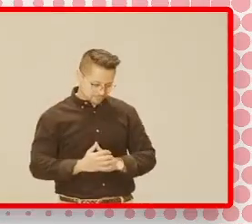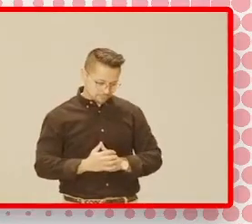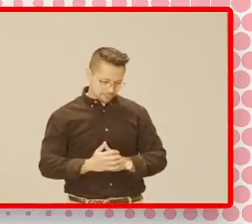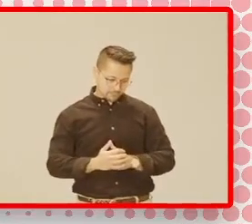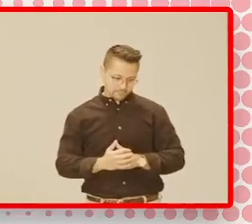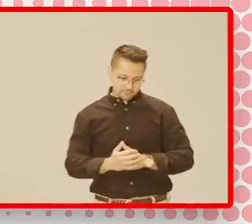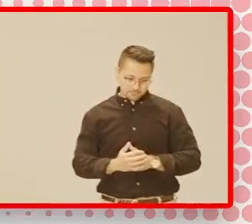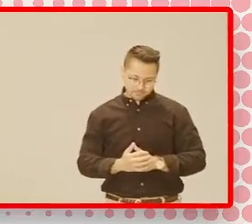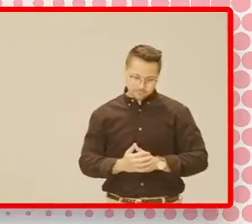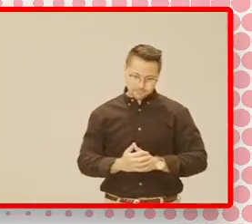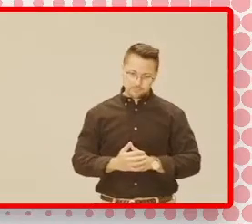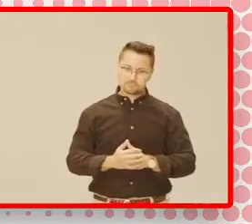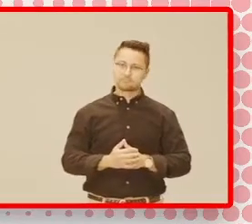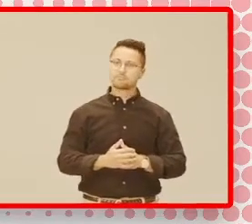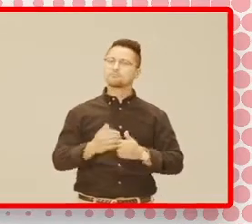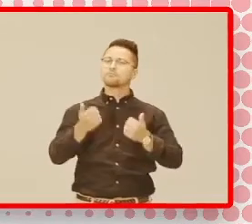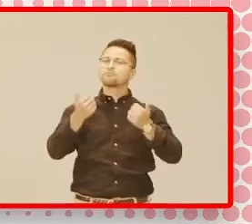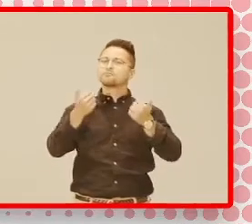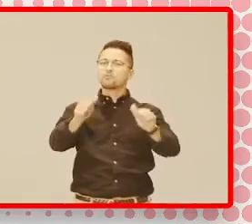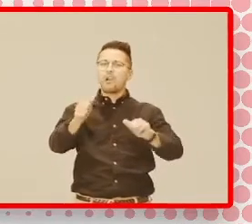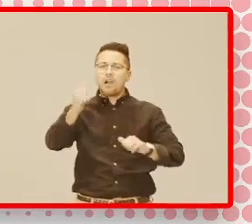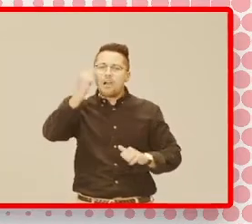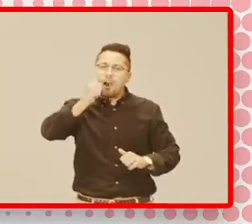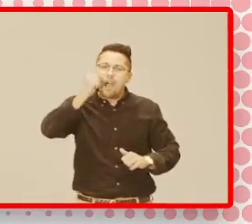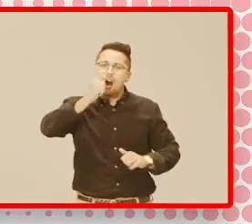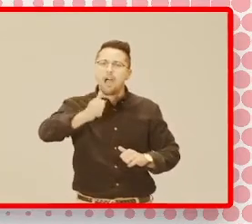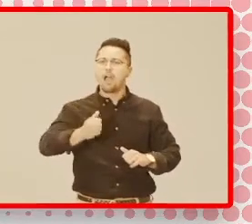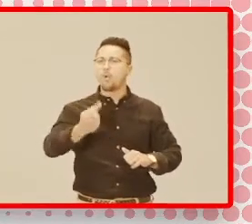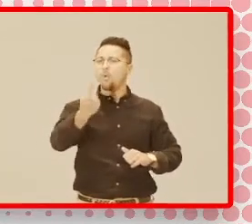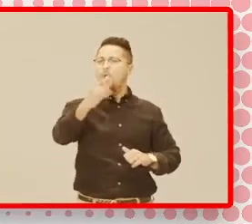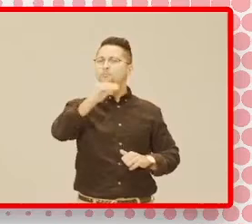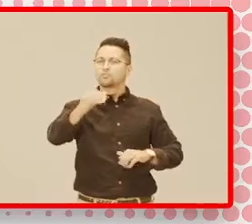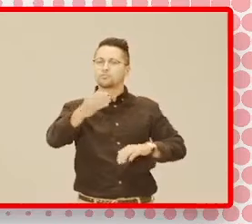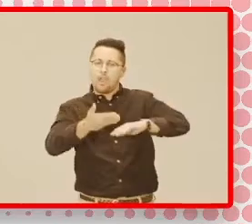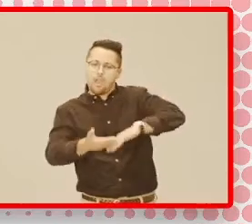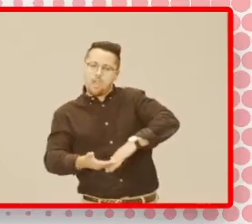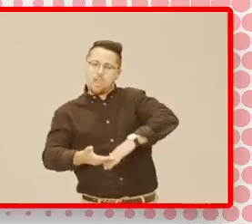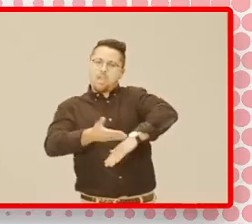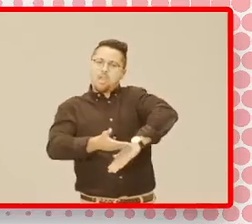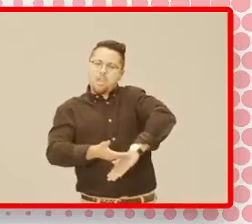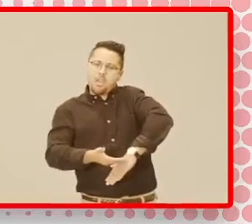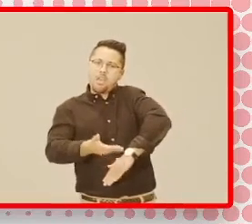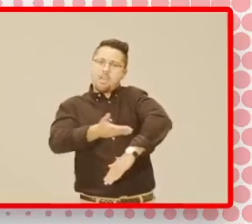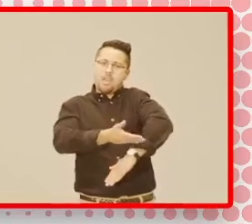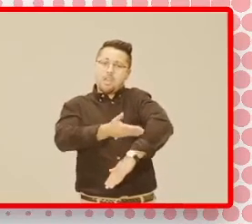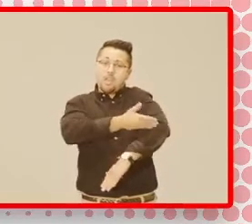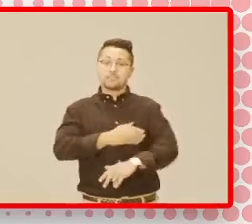is to get 1% faster each day. Work hard.